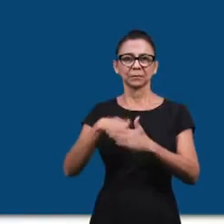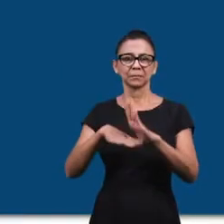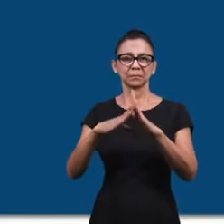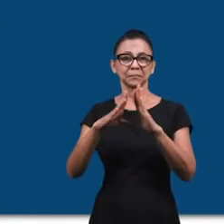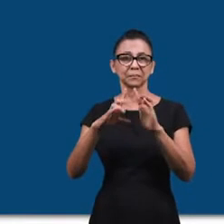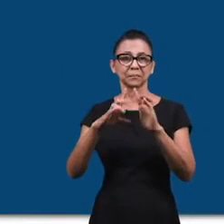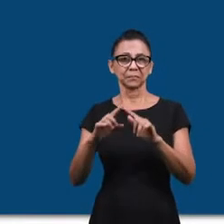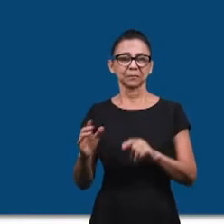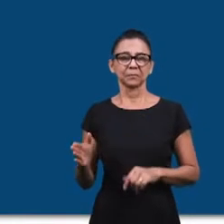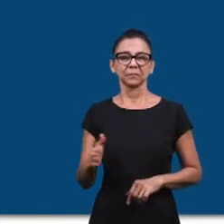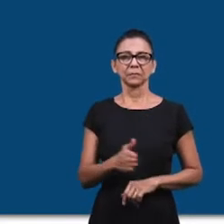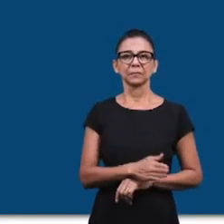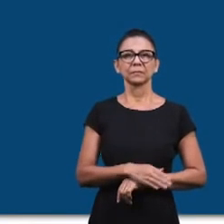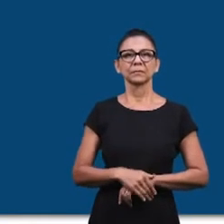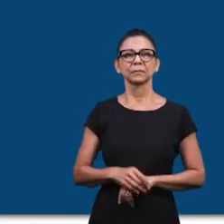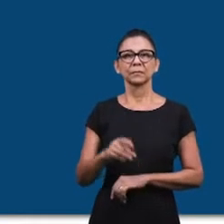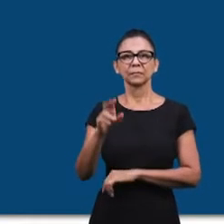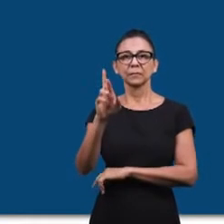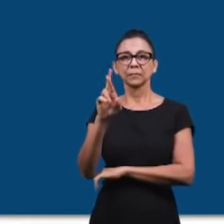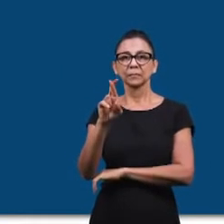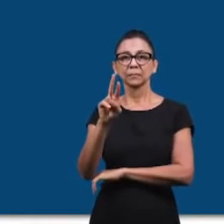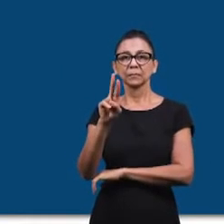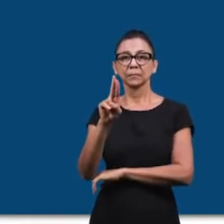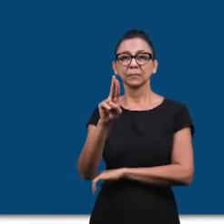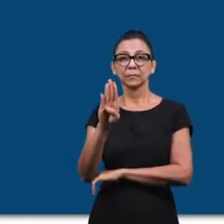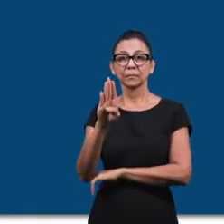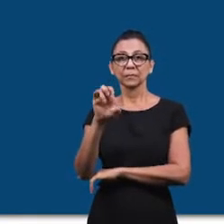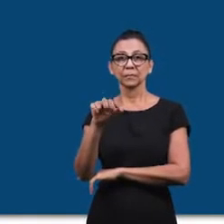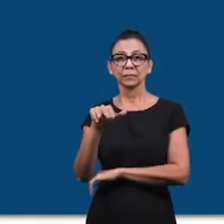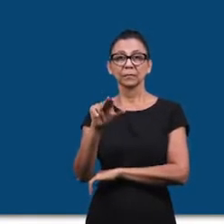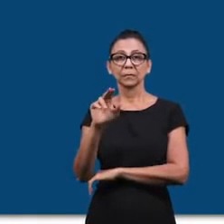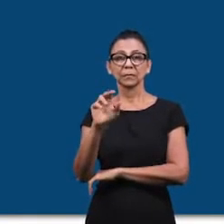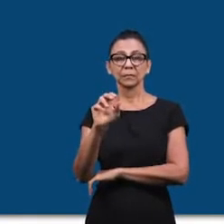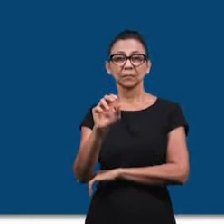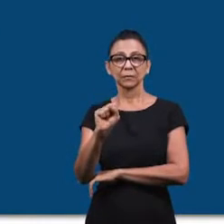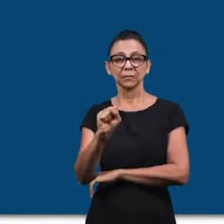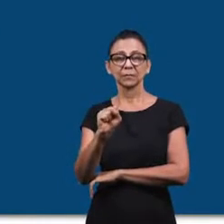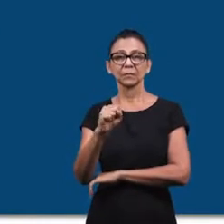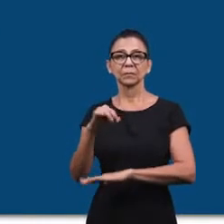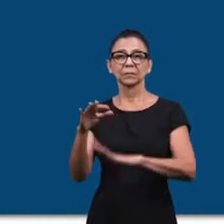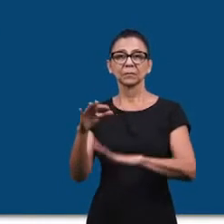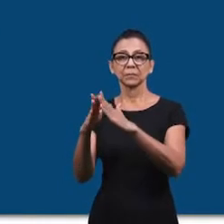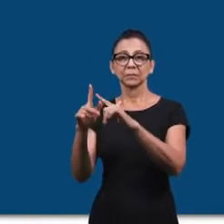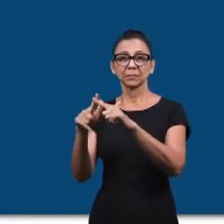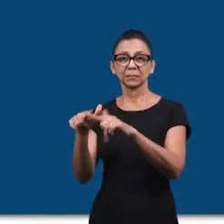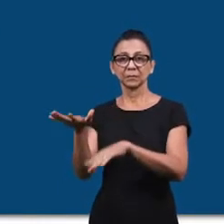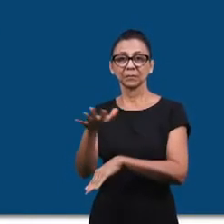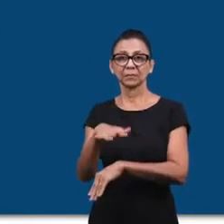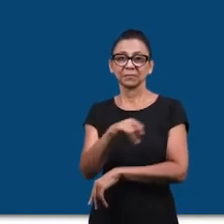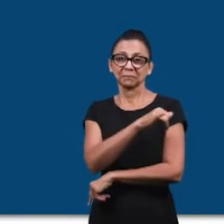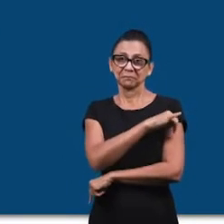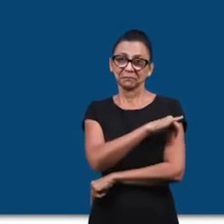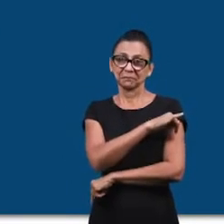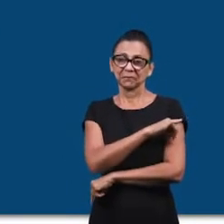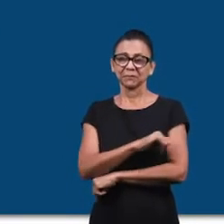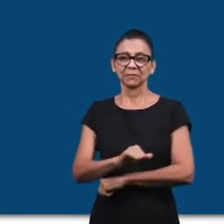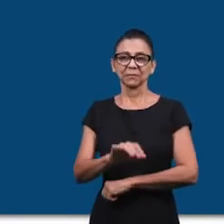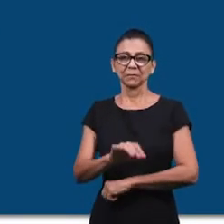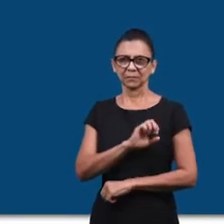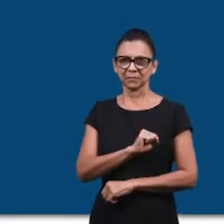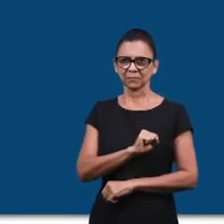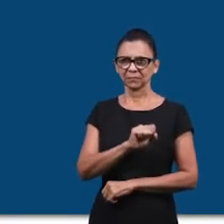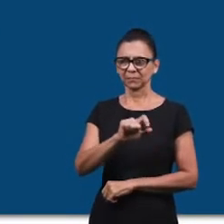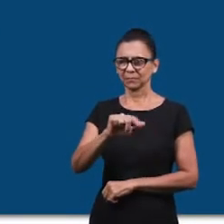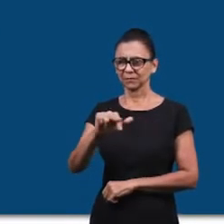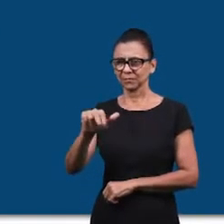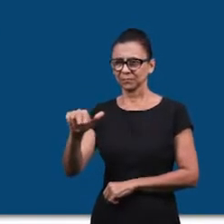church. Pastor letter from Pastor Rubens Estevão Pereira to the brethren in the church in Mesquita, Rio de Janeiro State. To the beloved